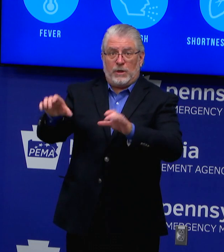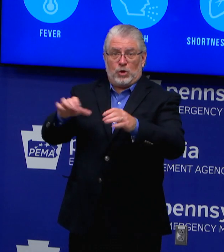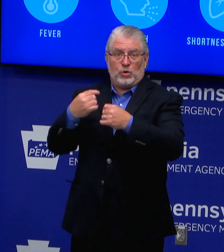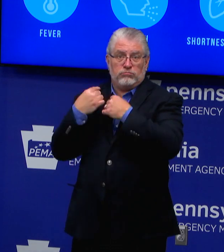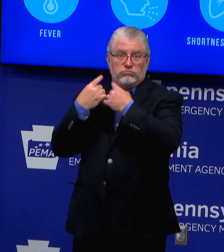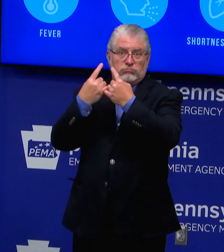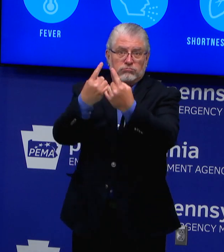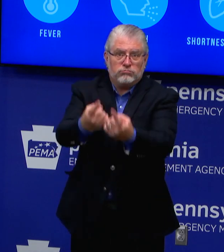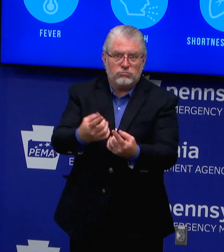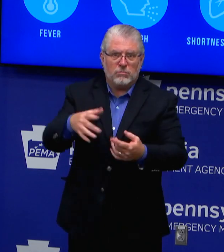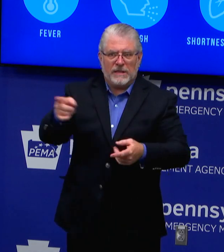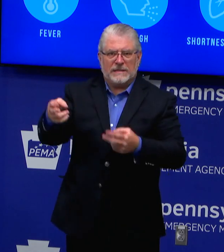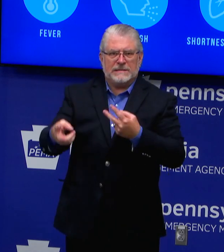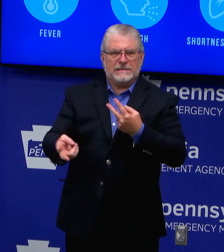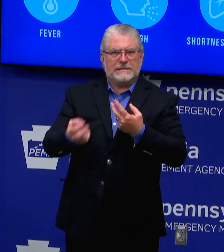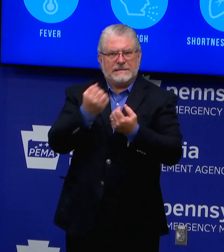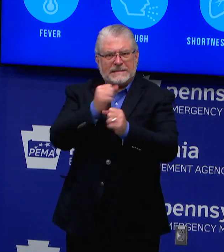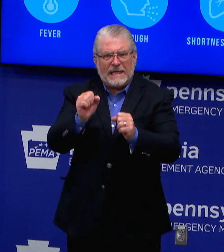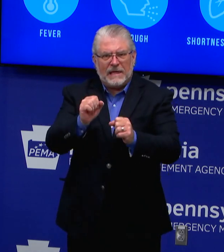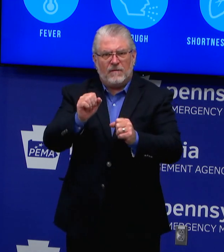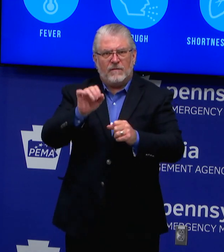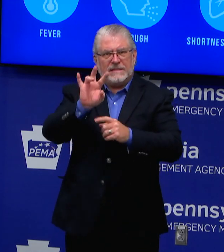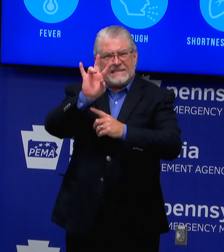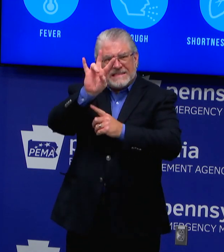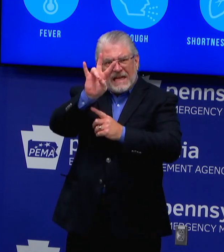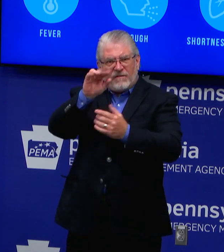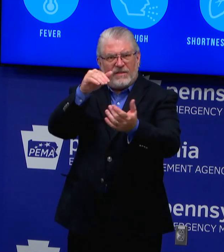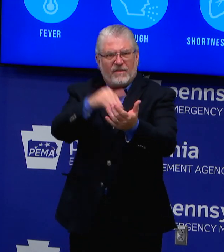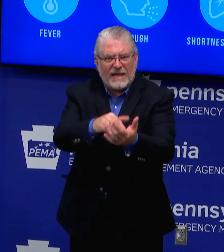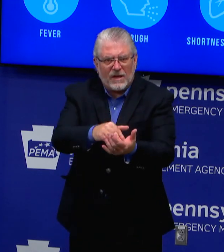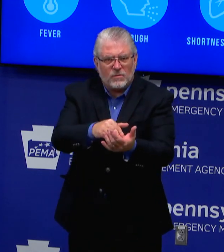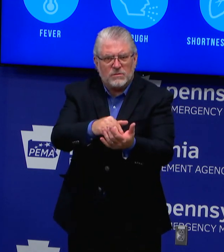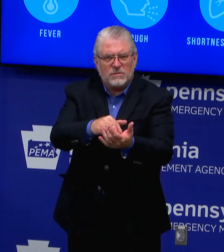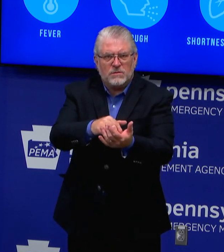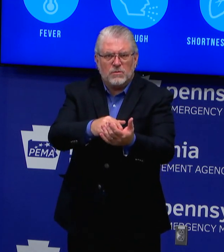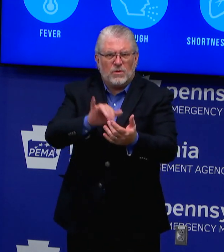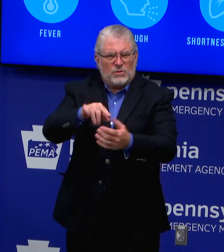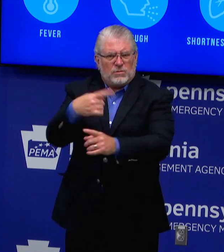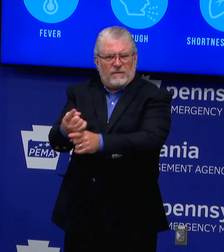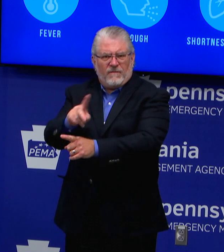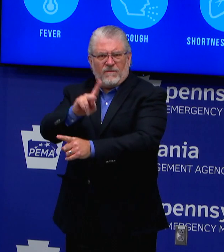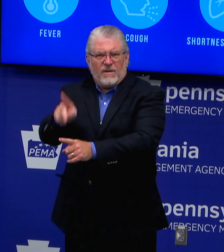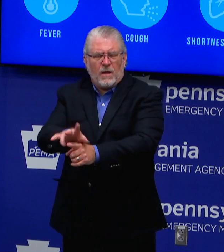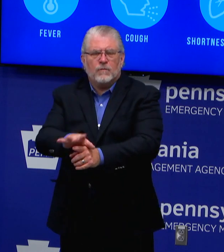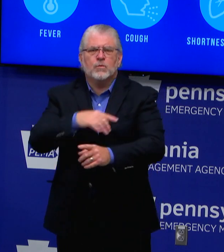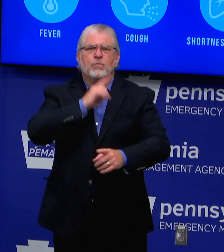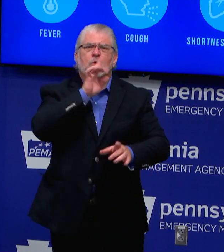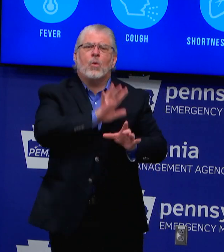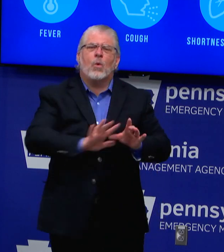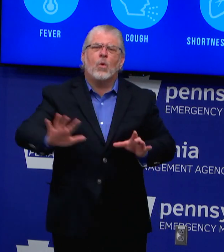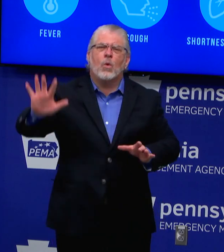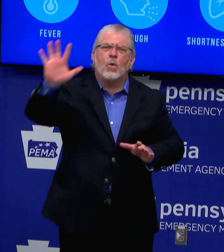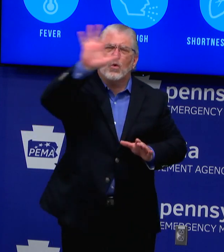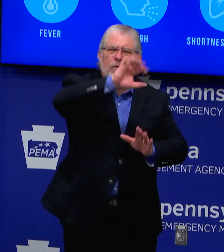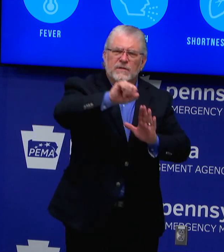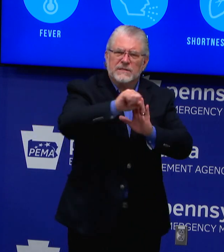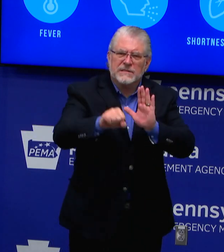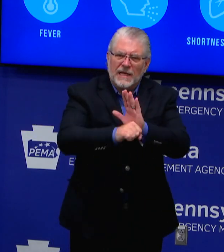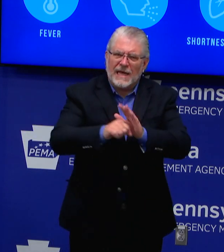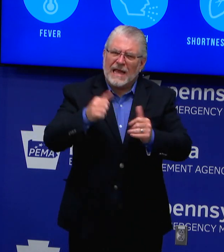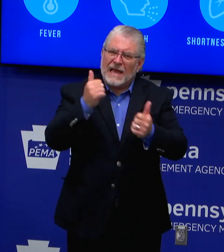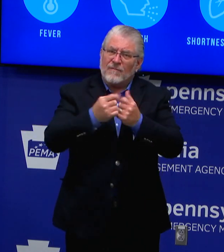7,000 lives just in Philadelphia. And that's true all across the state. By doing what people have done, by staying